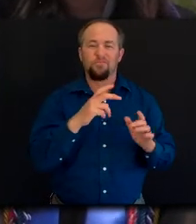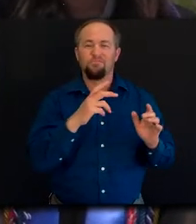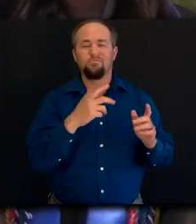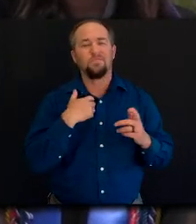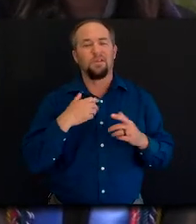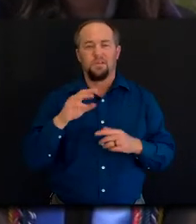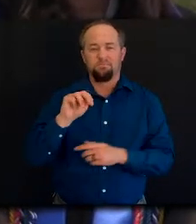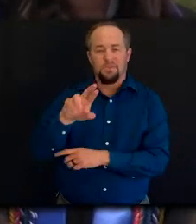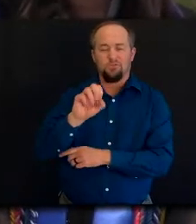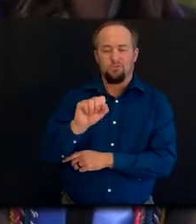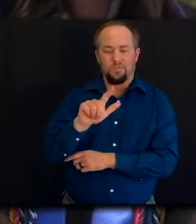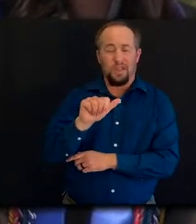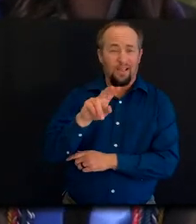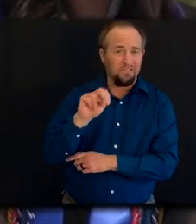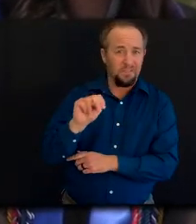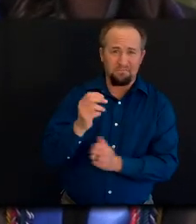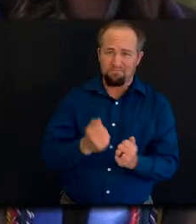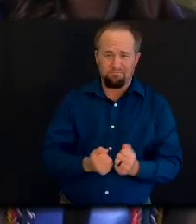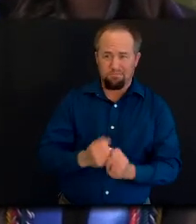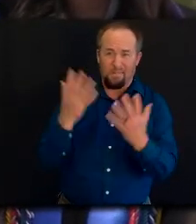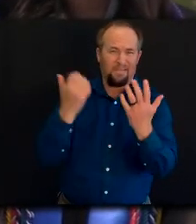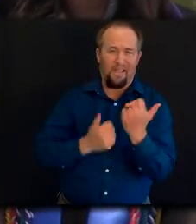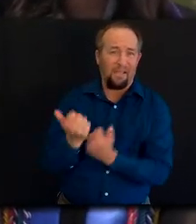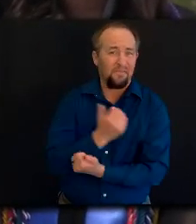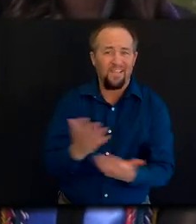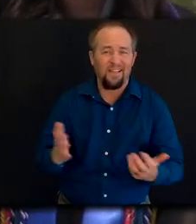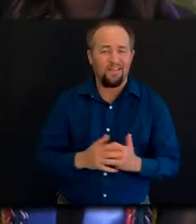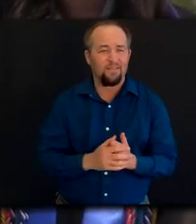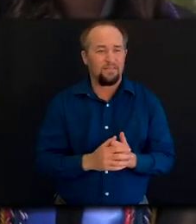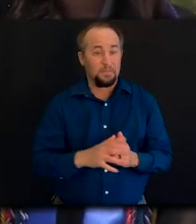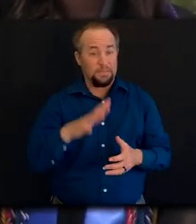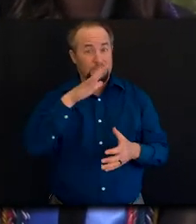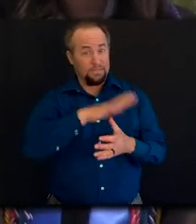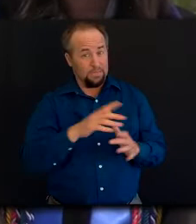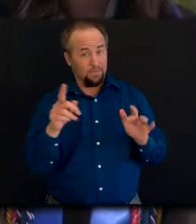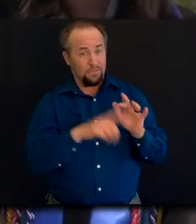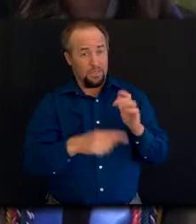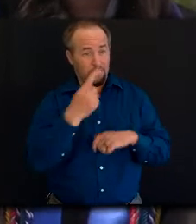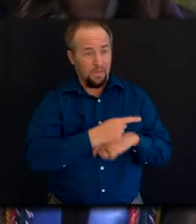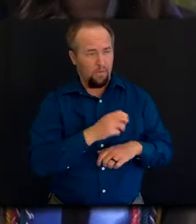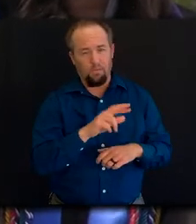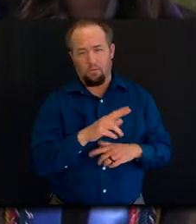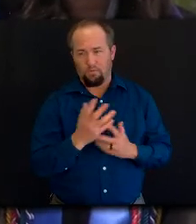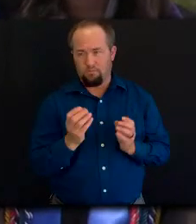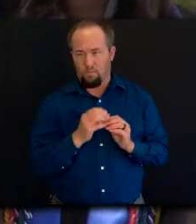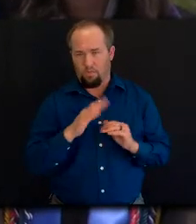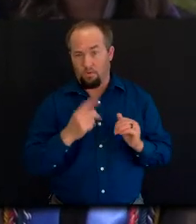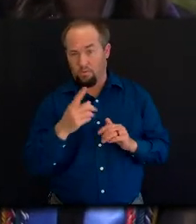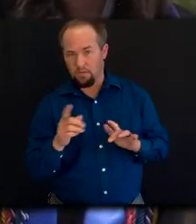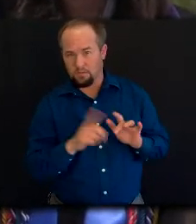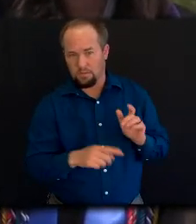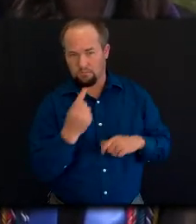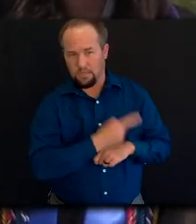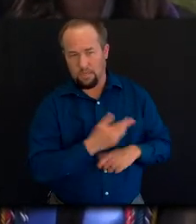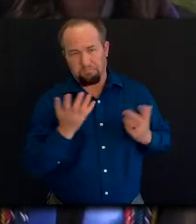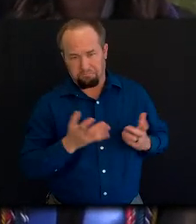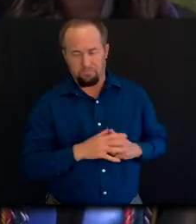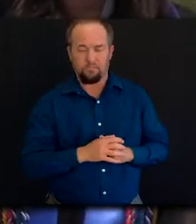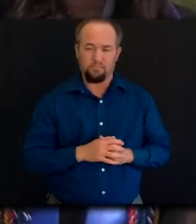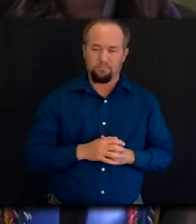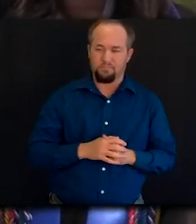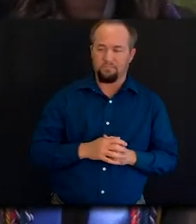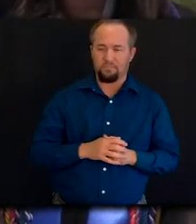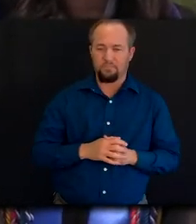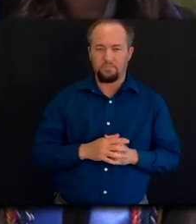up basically everything, our seniors' skip day, more than one skip day. And so as we close this door and open the